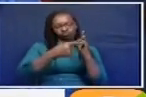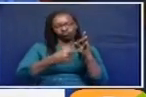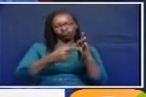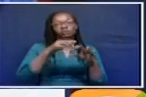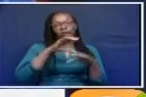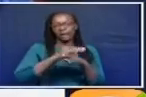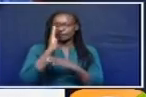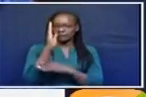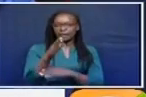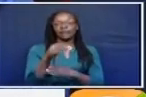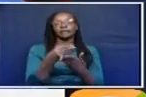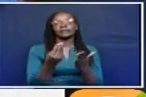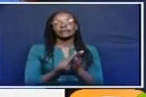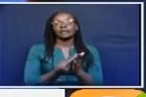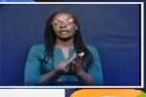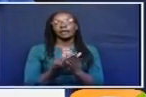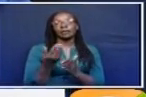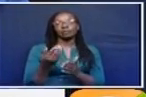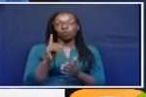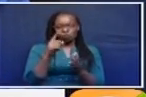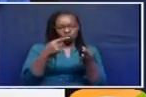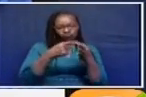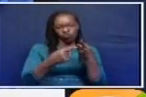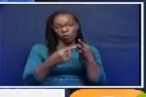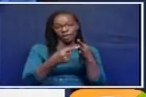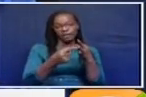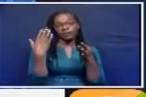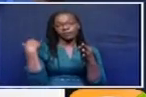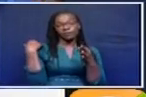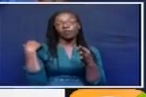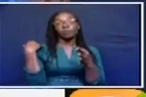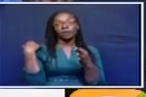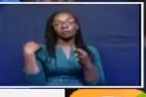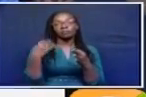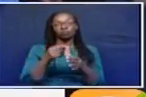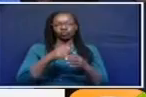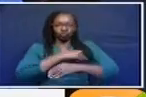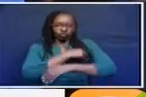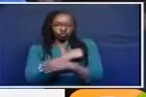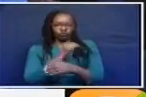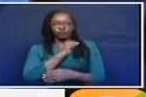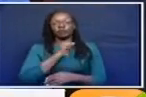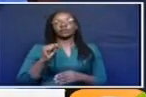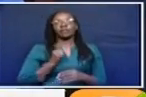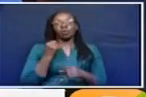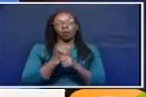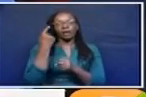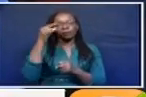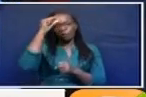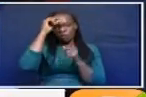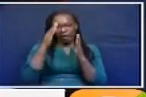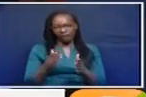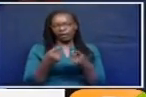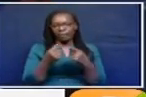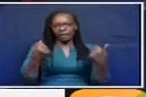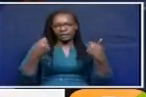of Kakamega, of course working for Governor Wycliffe Oparanya. Now the contest here in Kakamega has